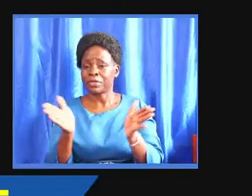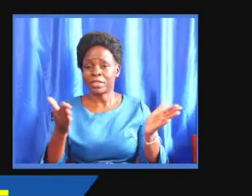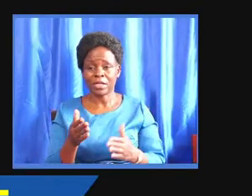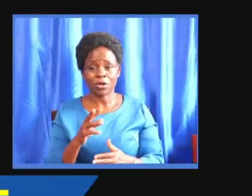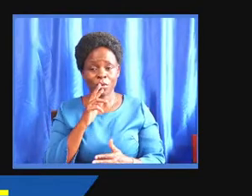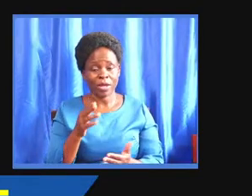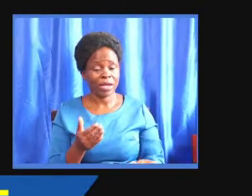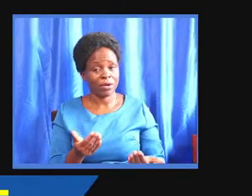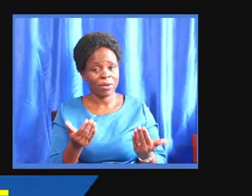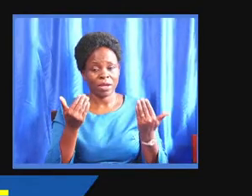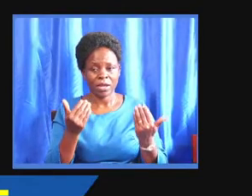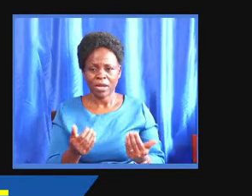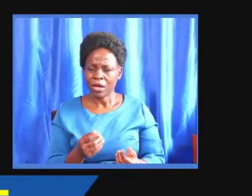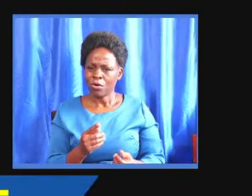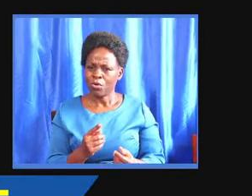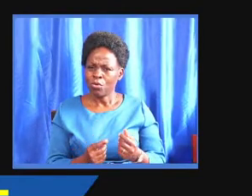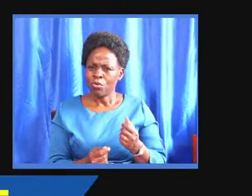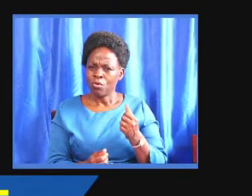now.